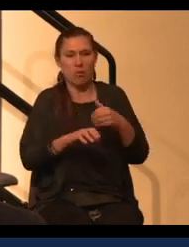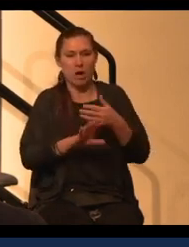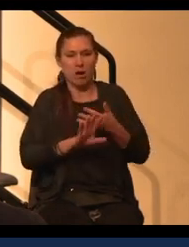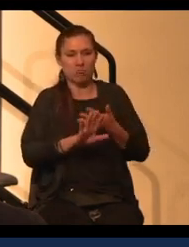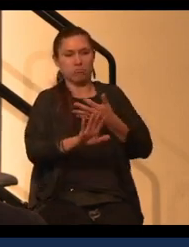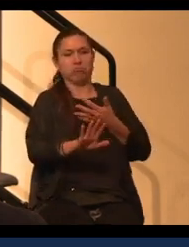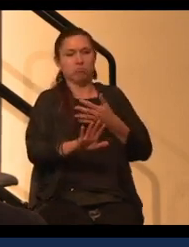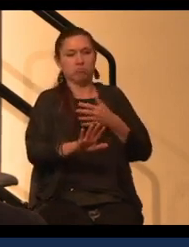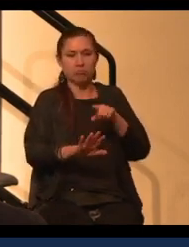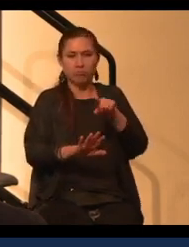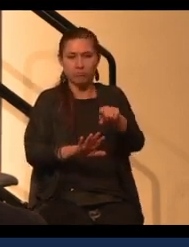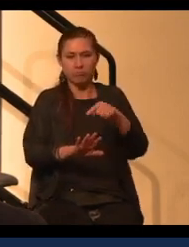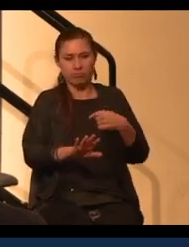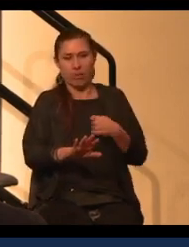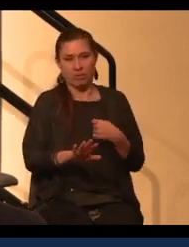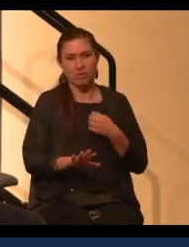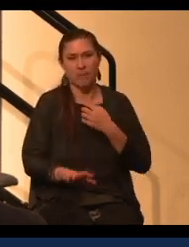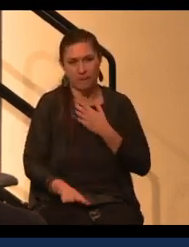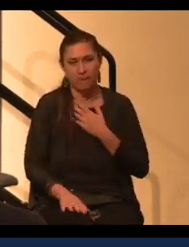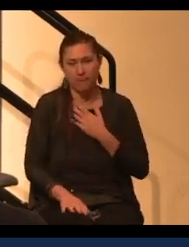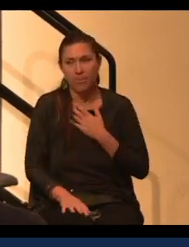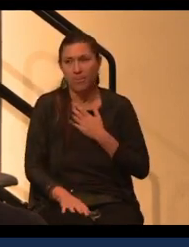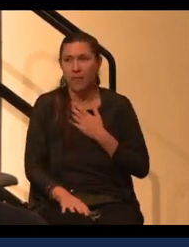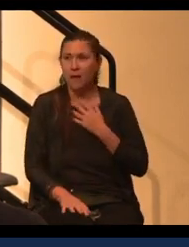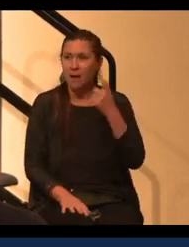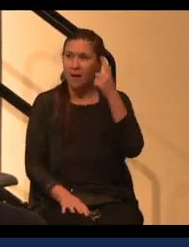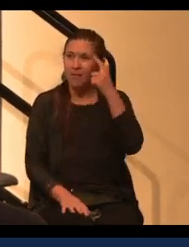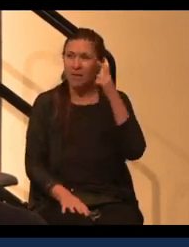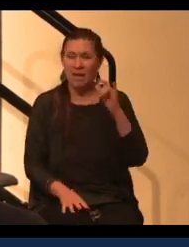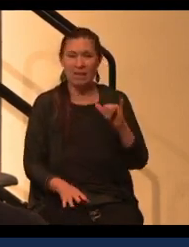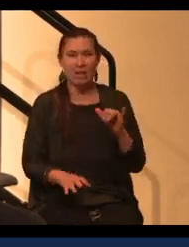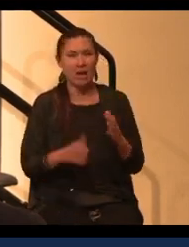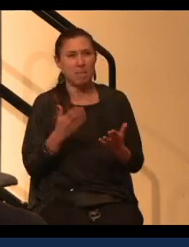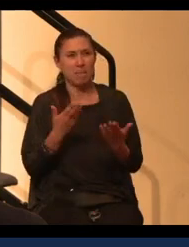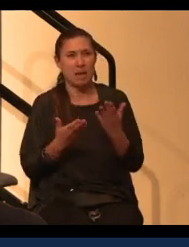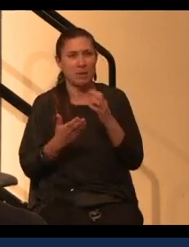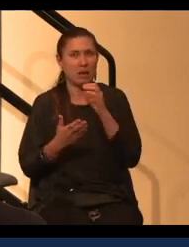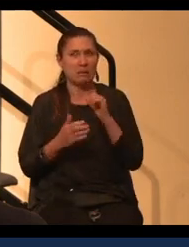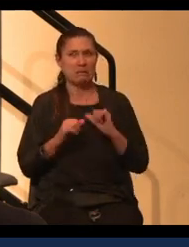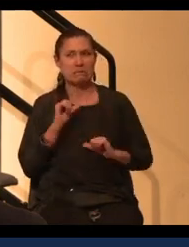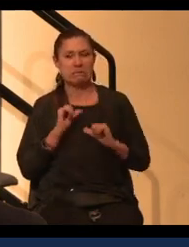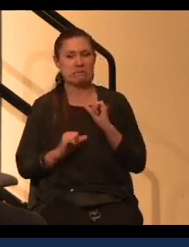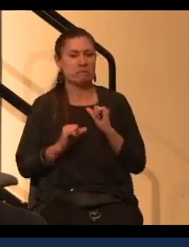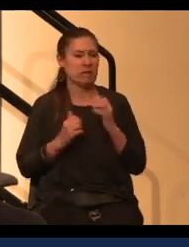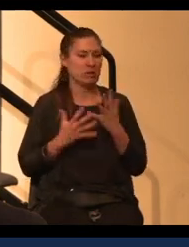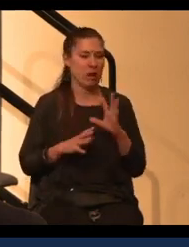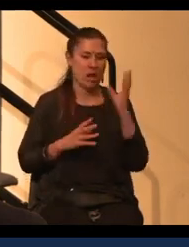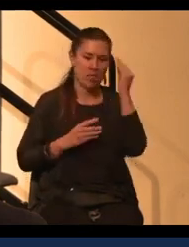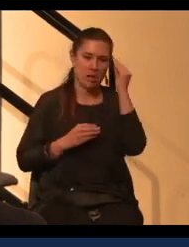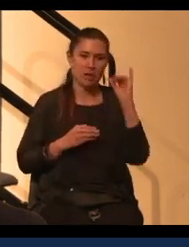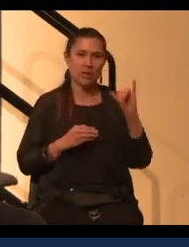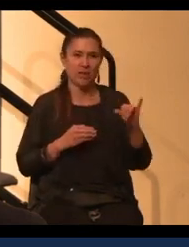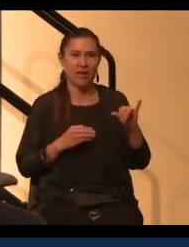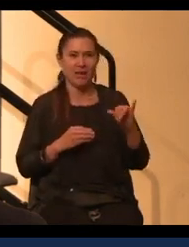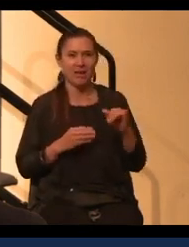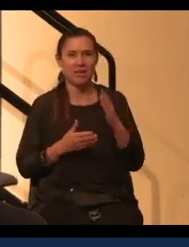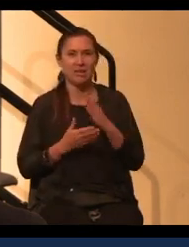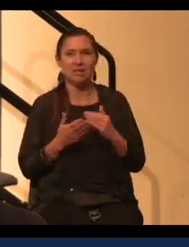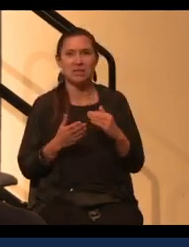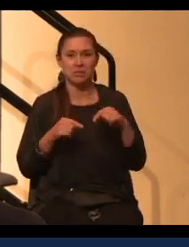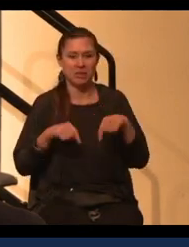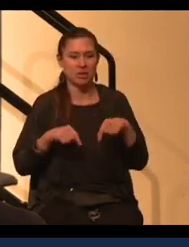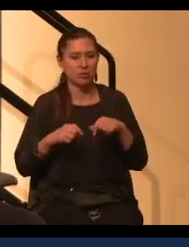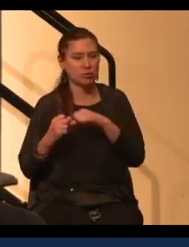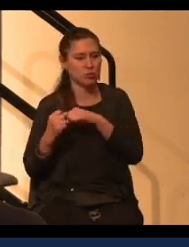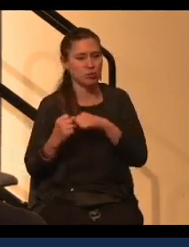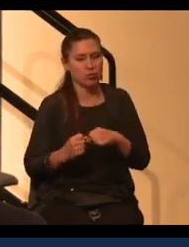and a them. And I think some of this is a little more uncomfortable to grapple with, because I think some of this is so embedded